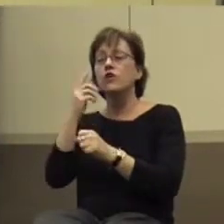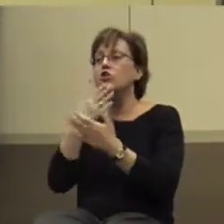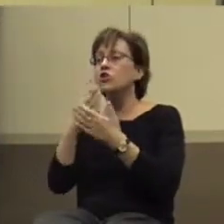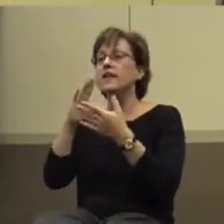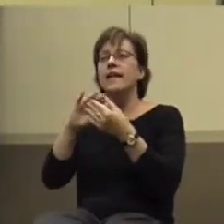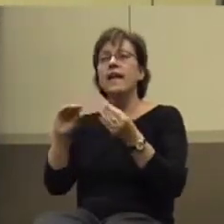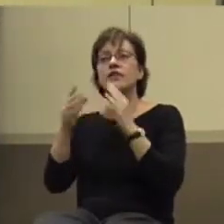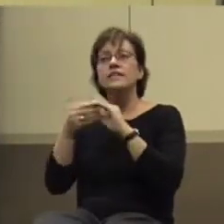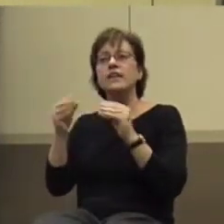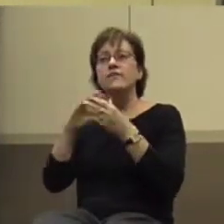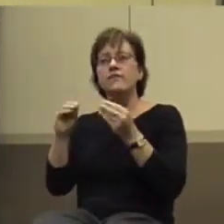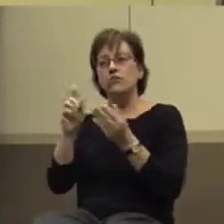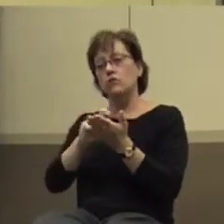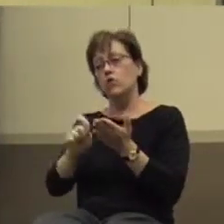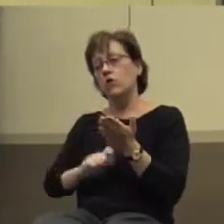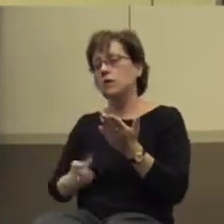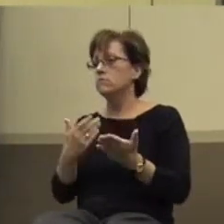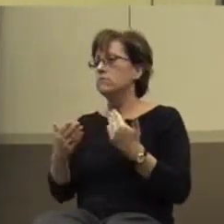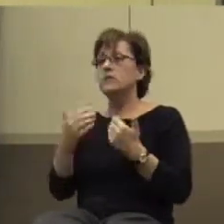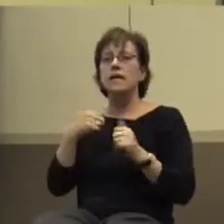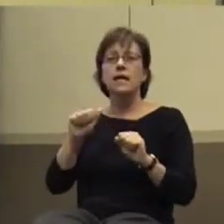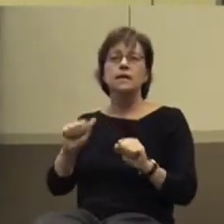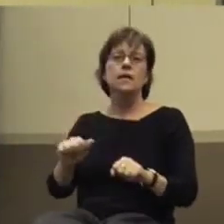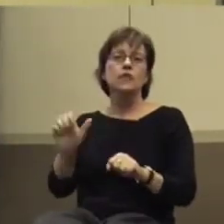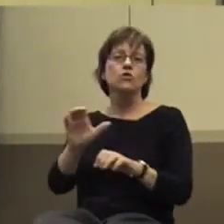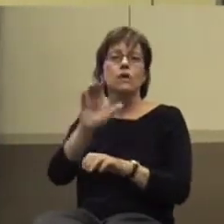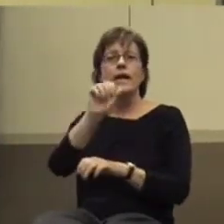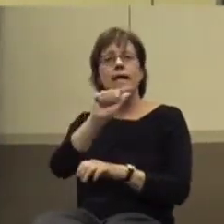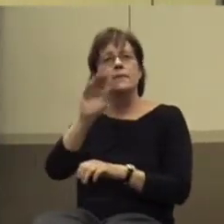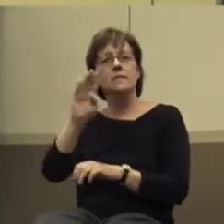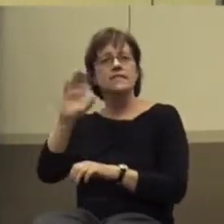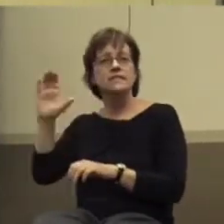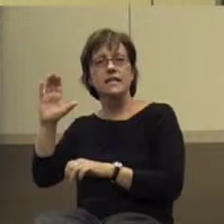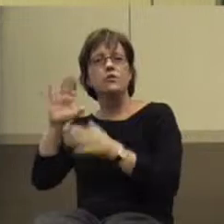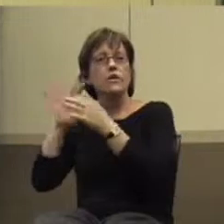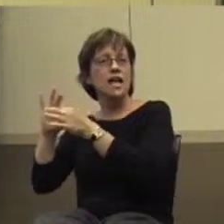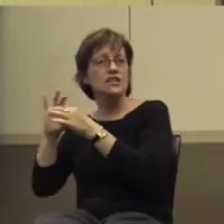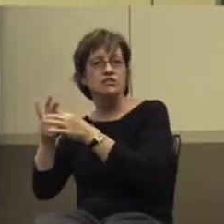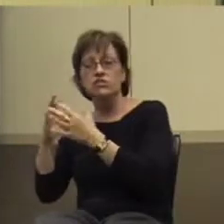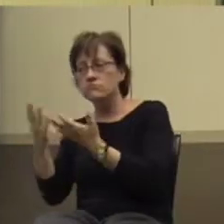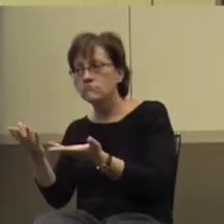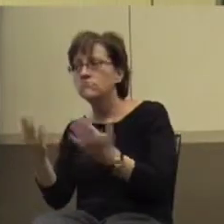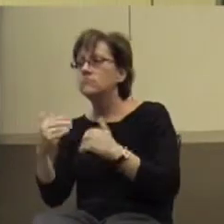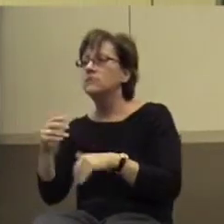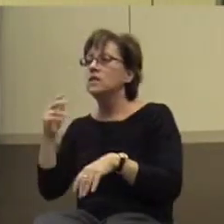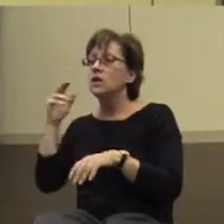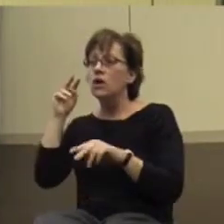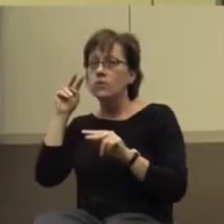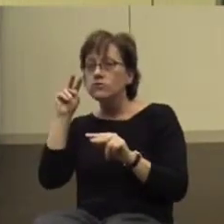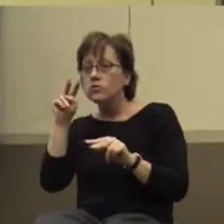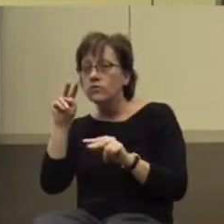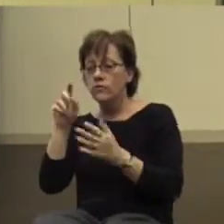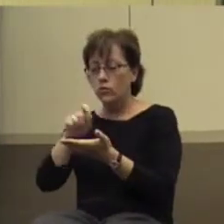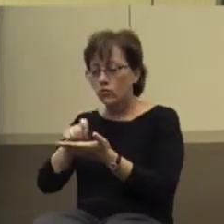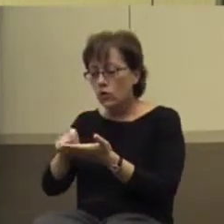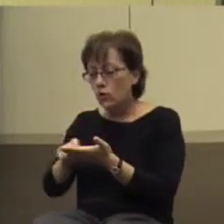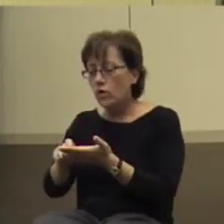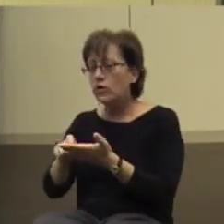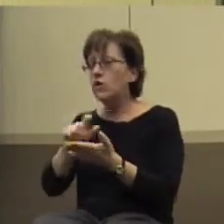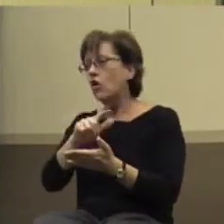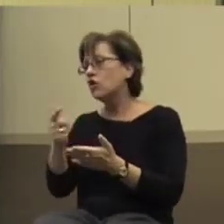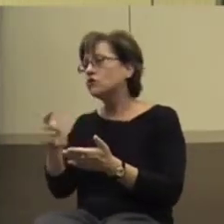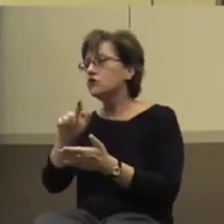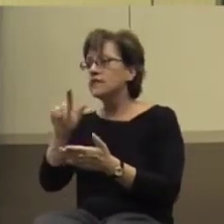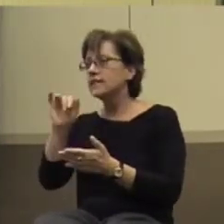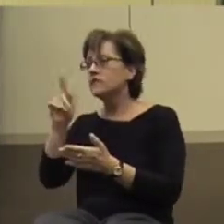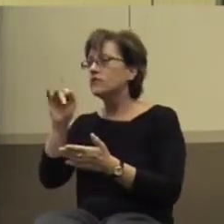know. If you do like observe, record, alternate intervals, you know, like watch it that 15th second and then